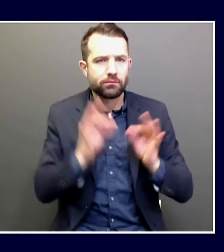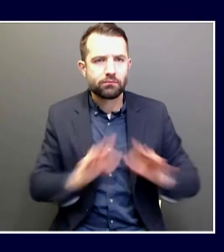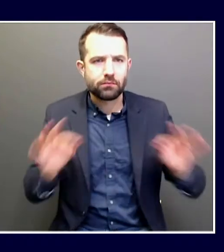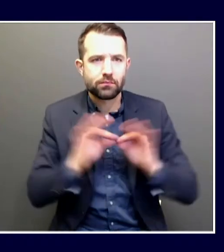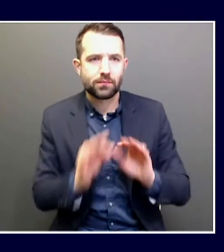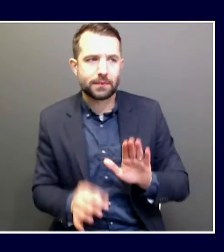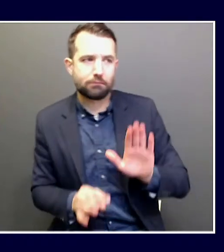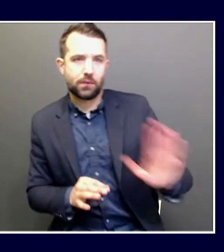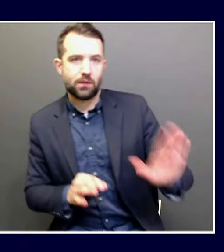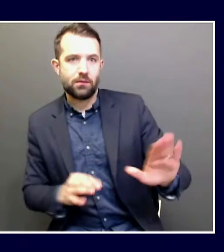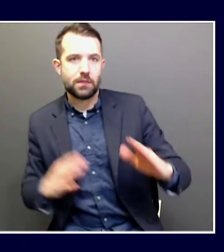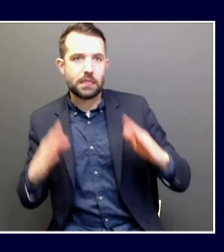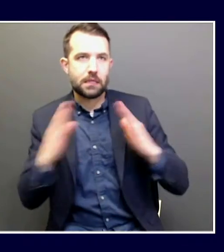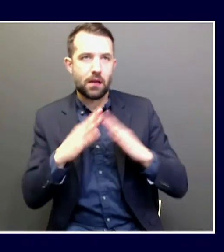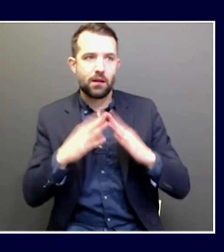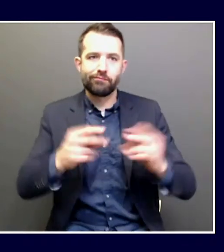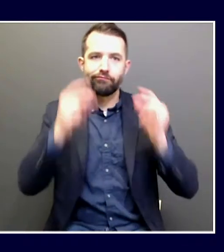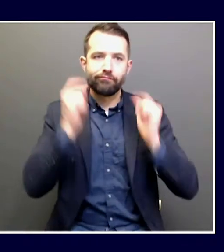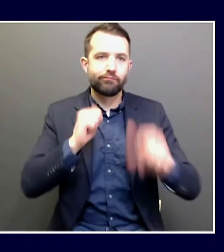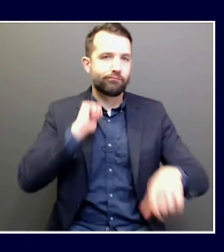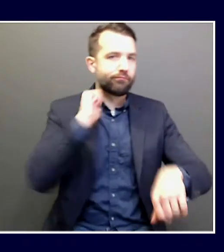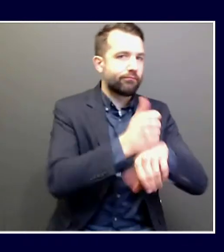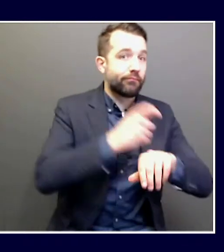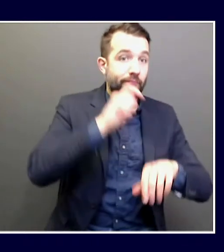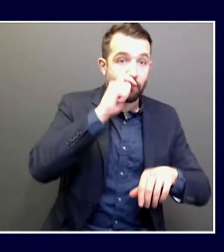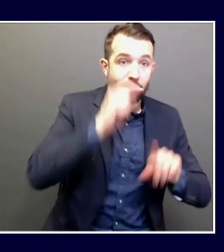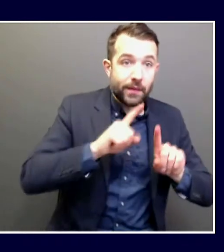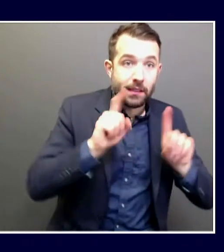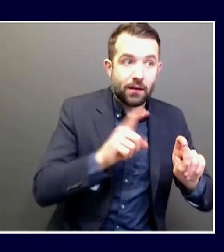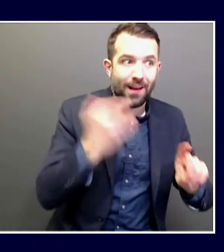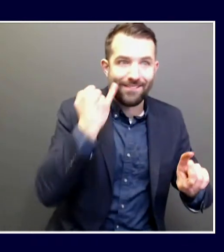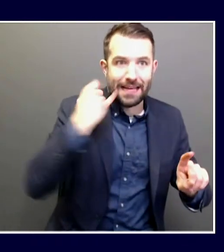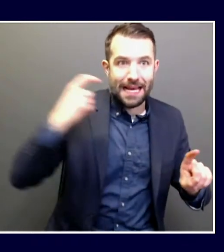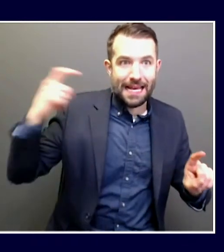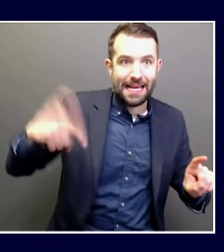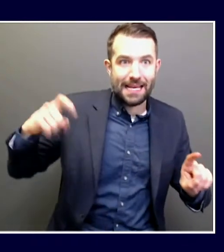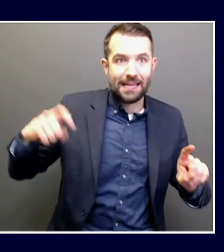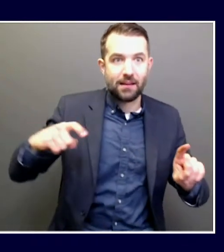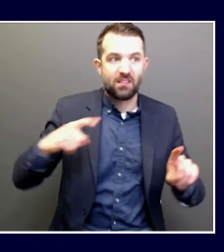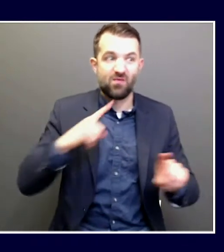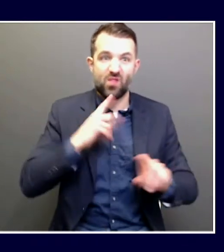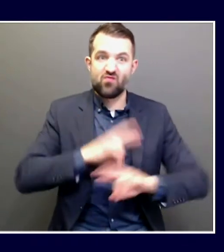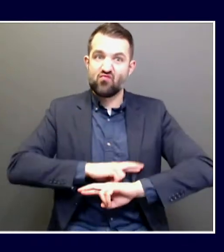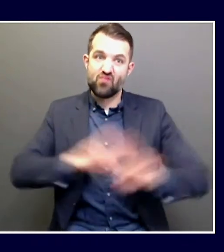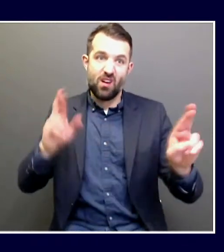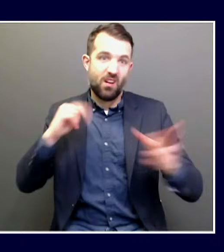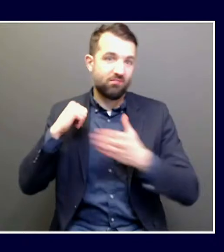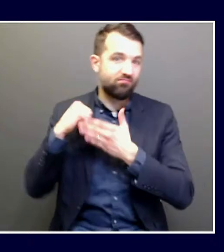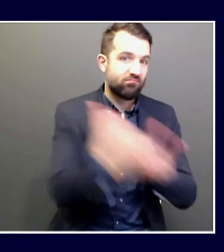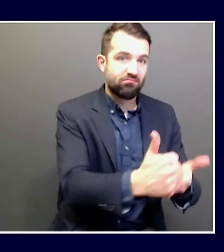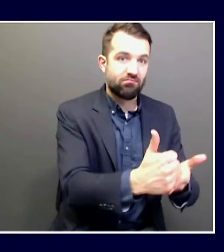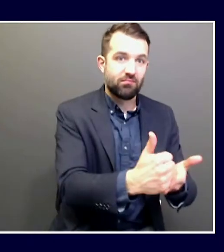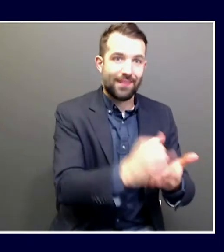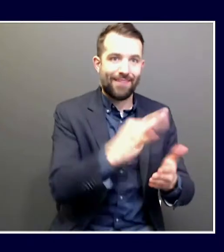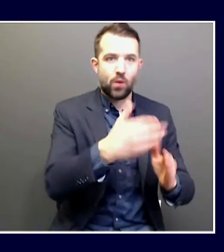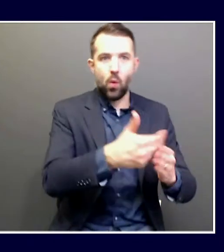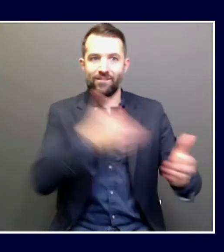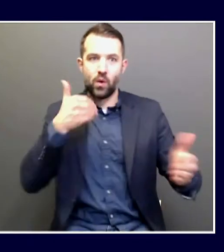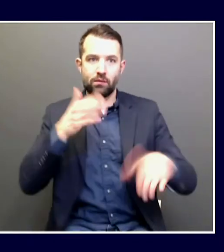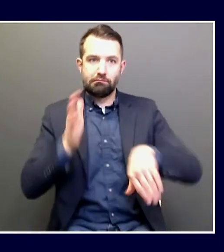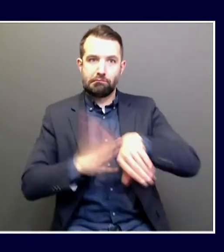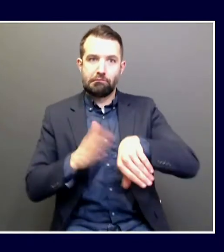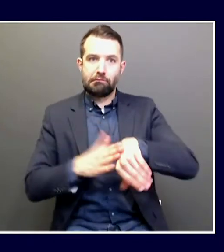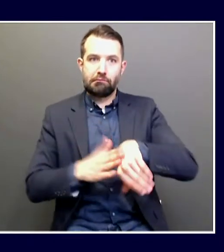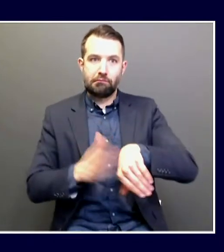timely COVID-19 clinical testing may be a little bit less available. It gives us an early look on